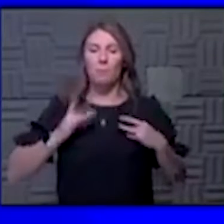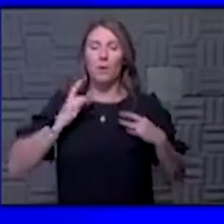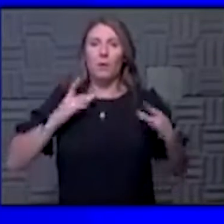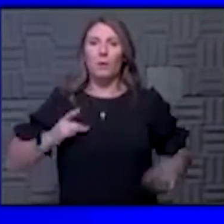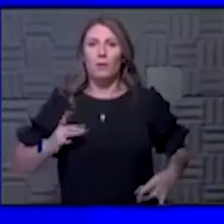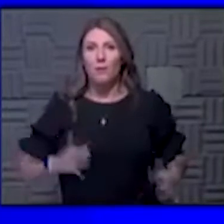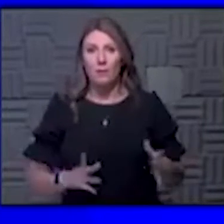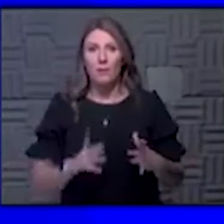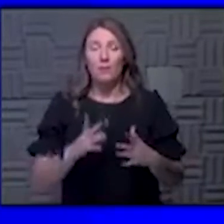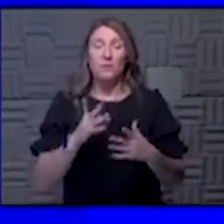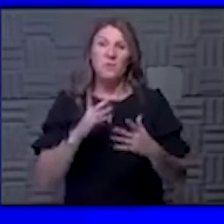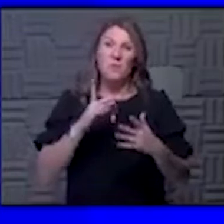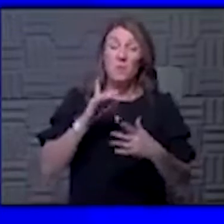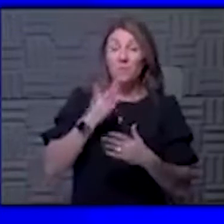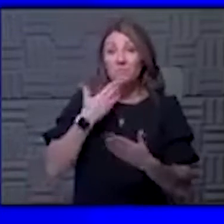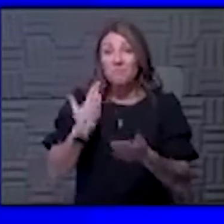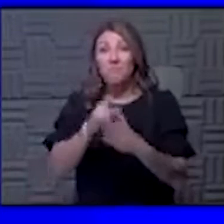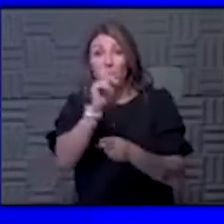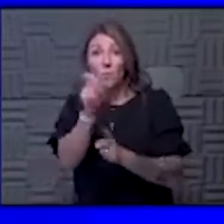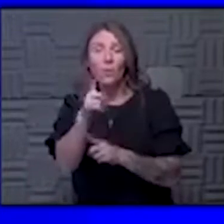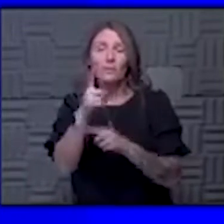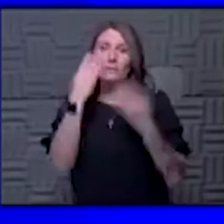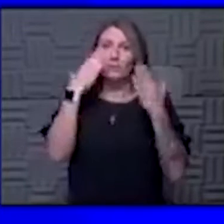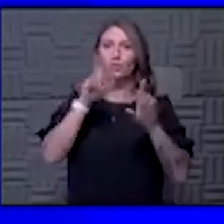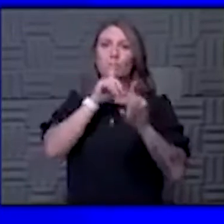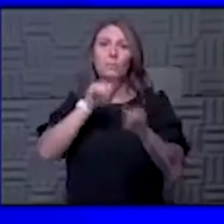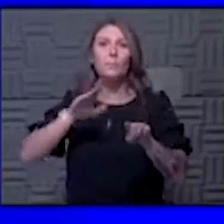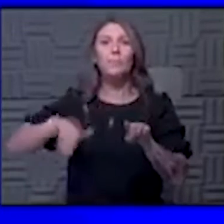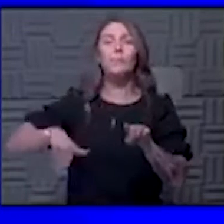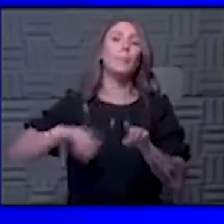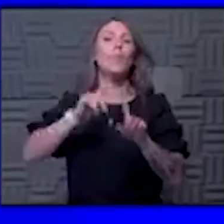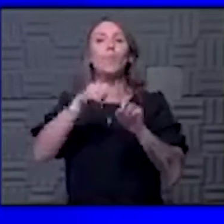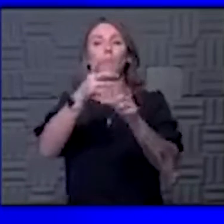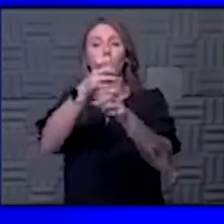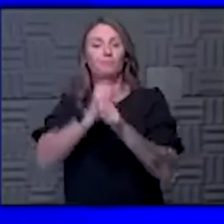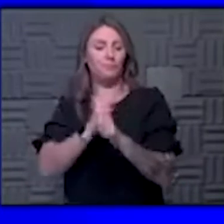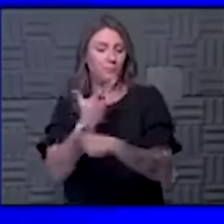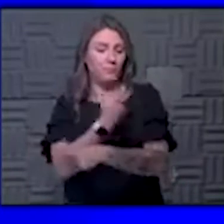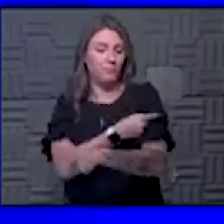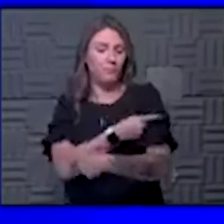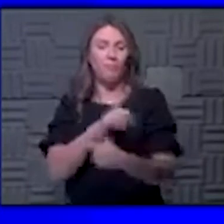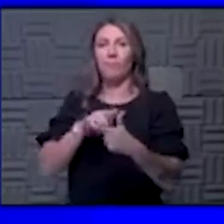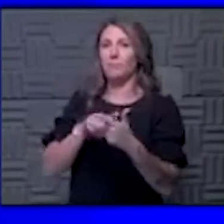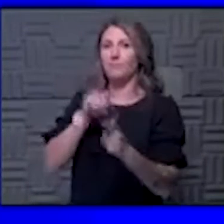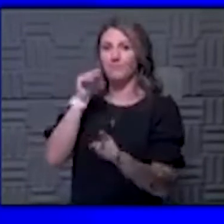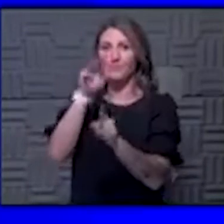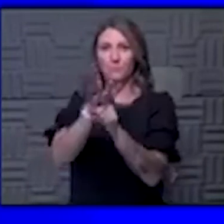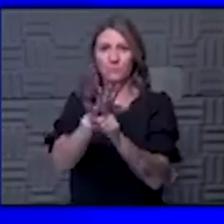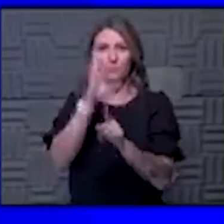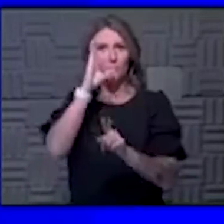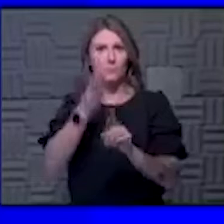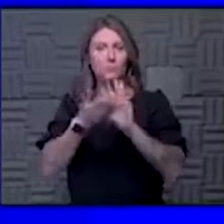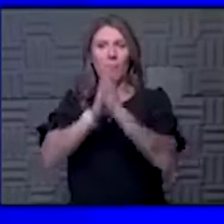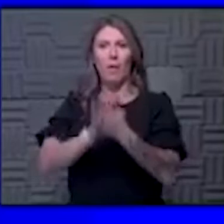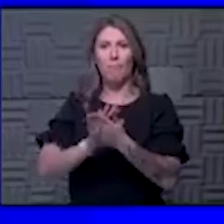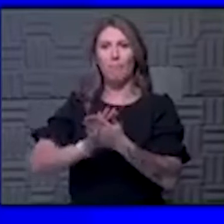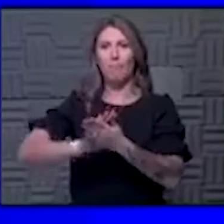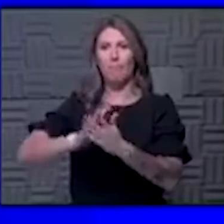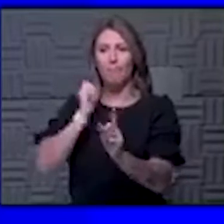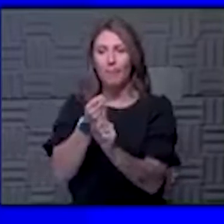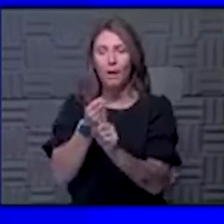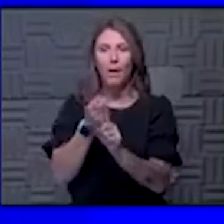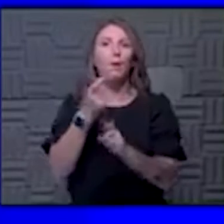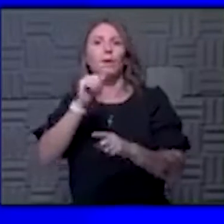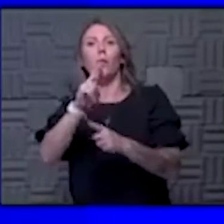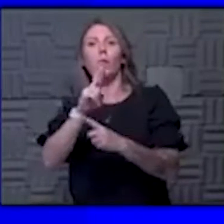that we just don't know the answer to. Once you get the vaccine and you get exposure to the virus, are you going to get infected, or will